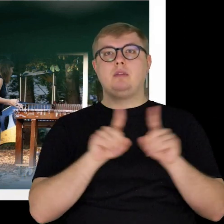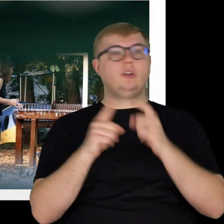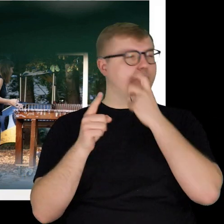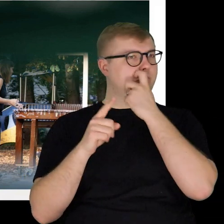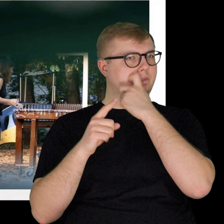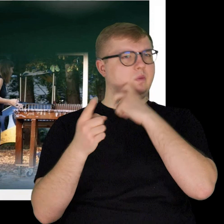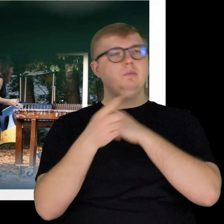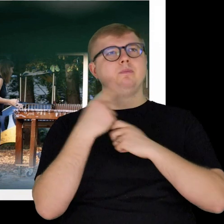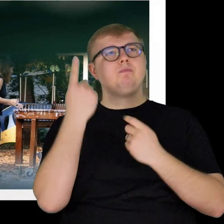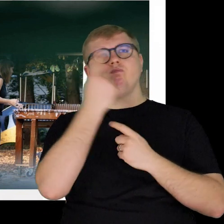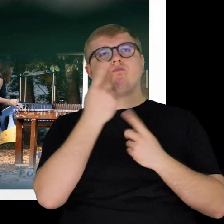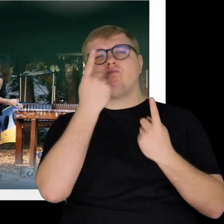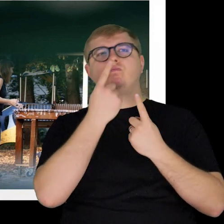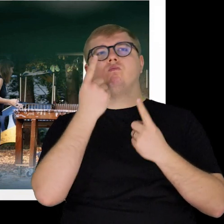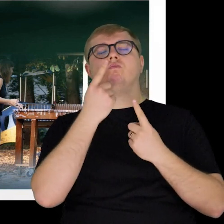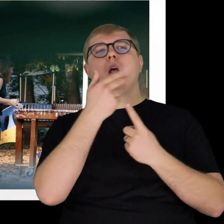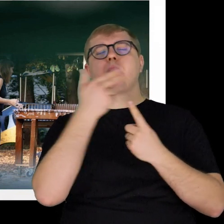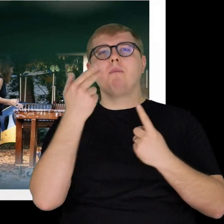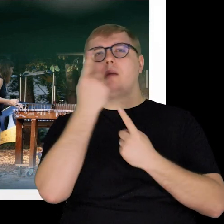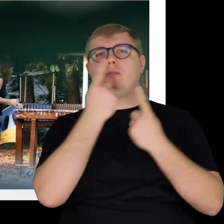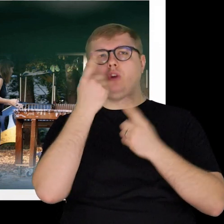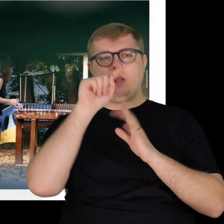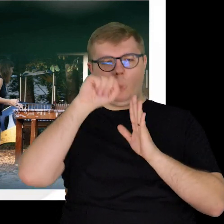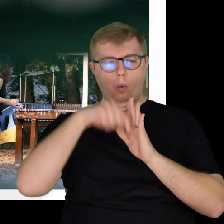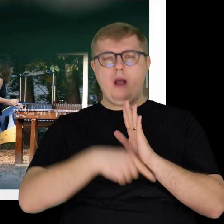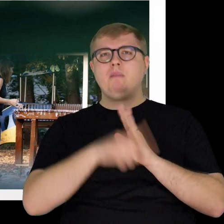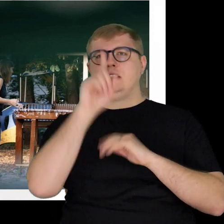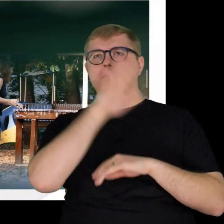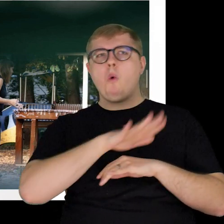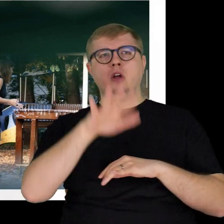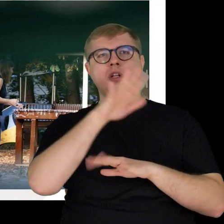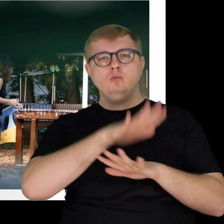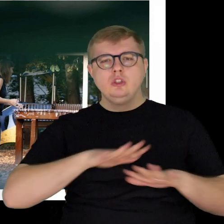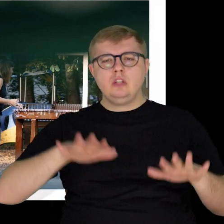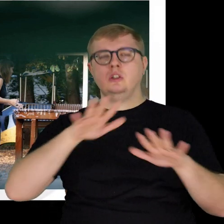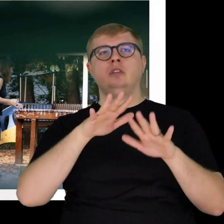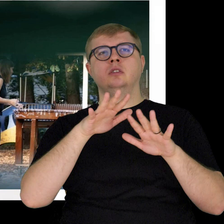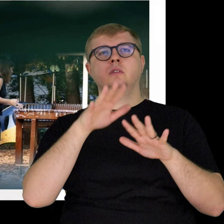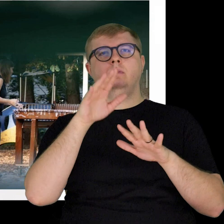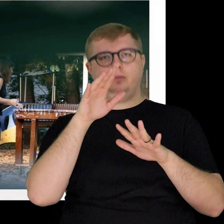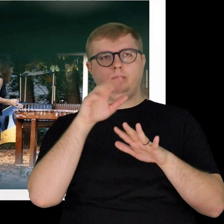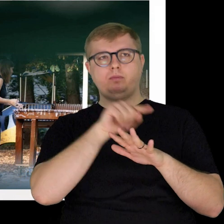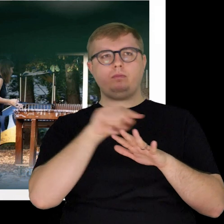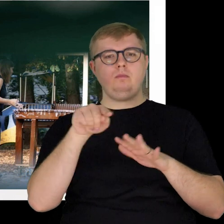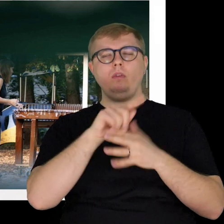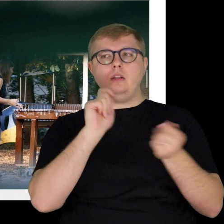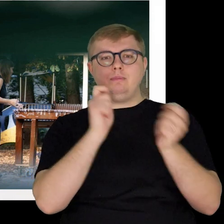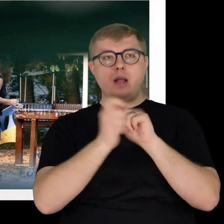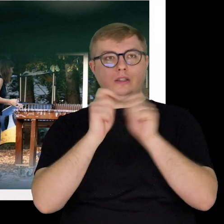about deeper social spatial transformation. So